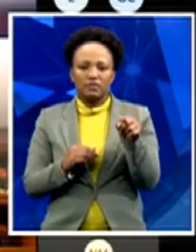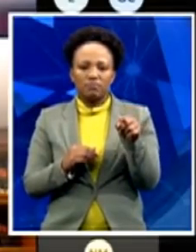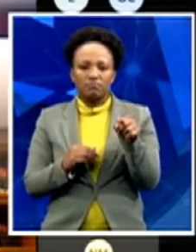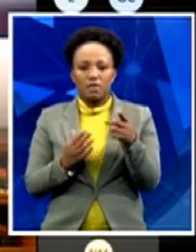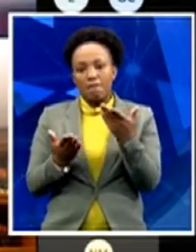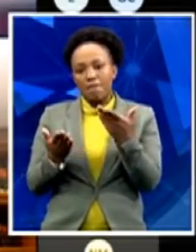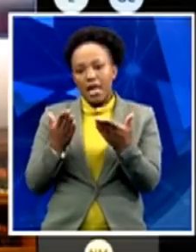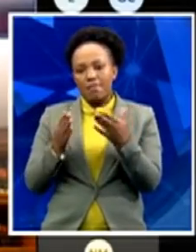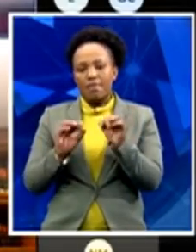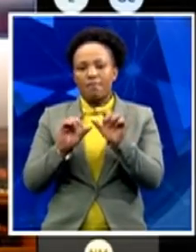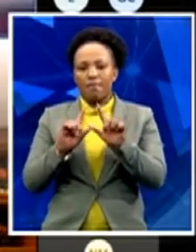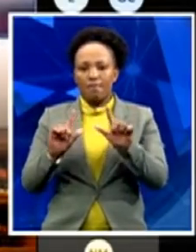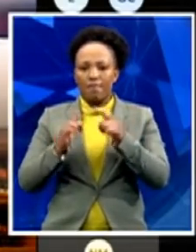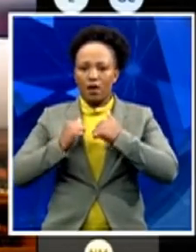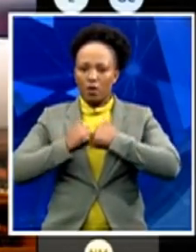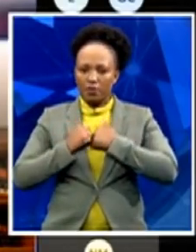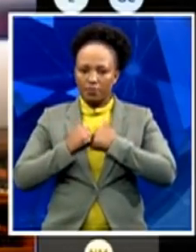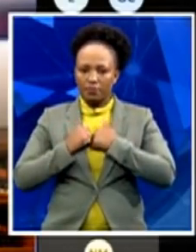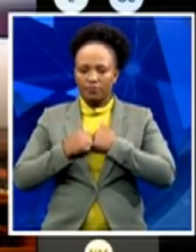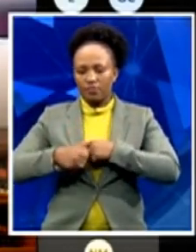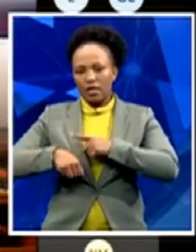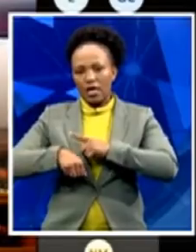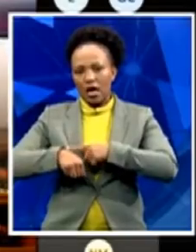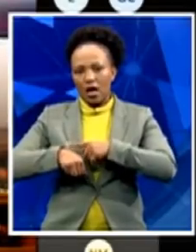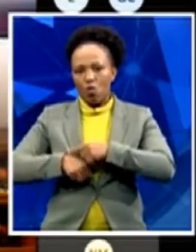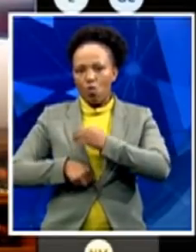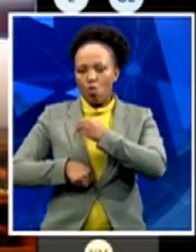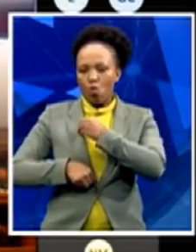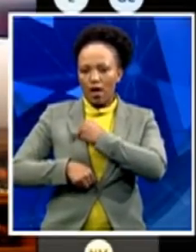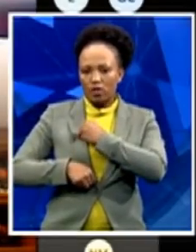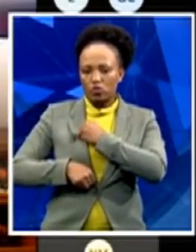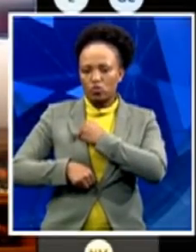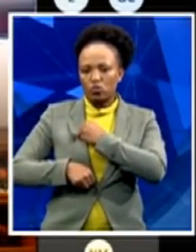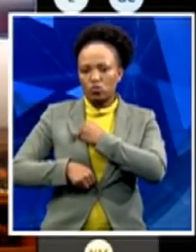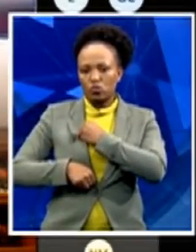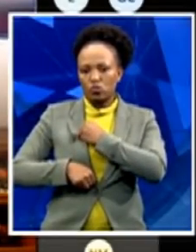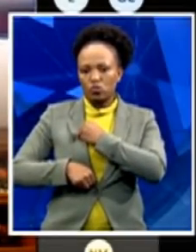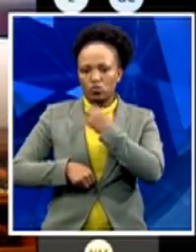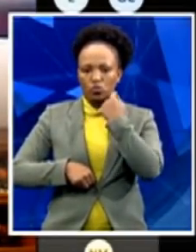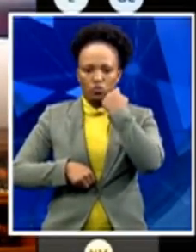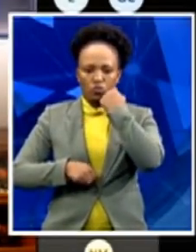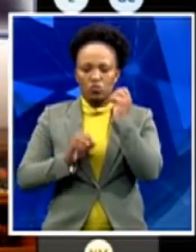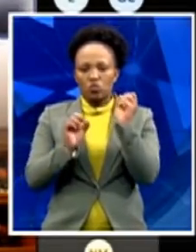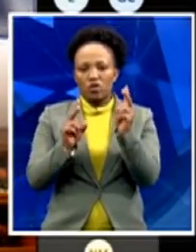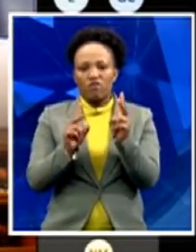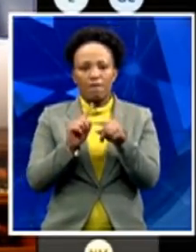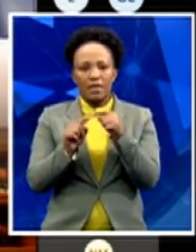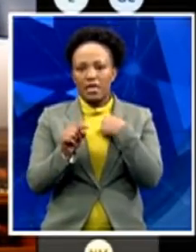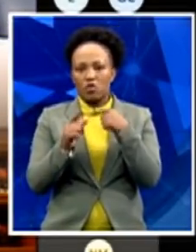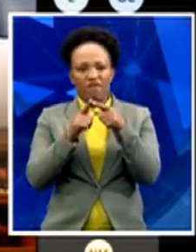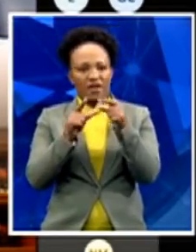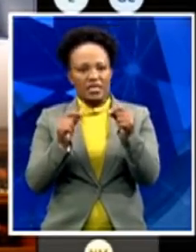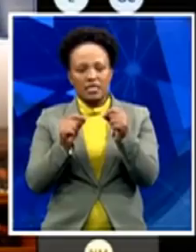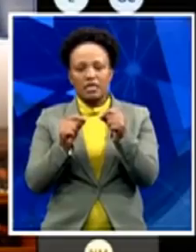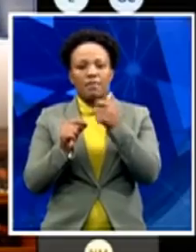now 11:45. I will certainly not have been finished by lunchtime. So what I propose we